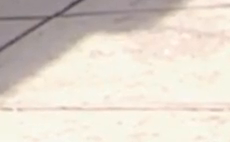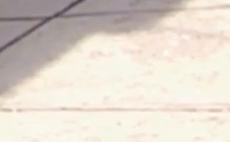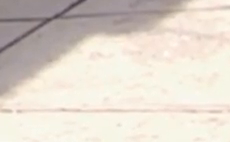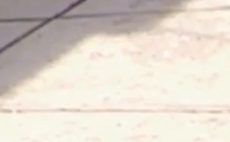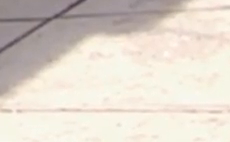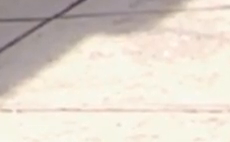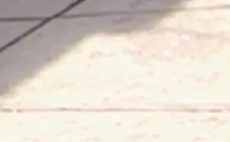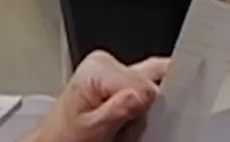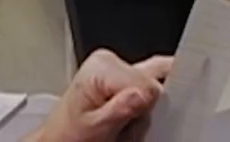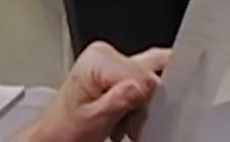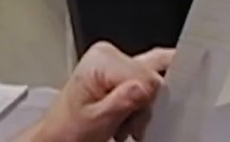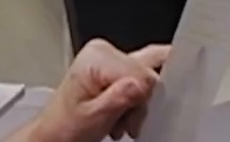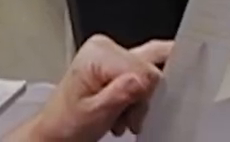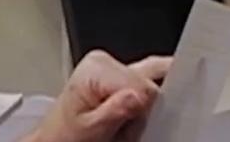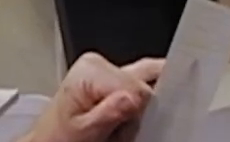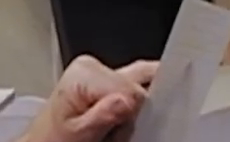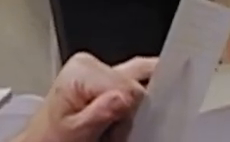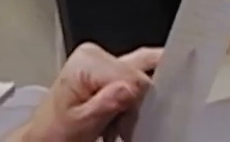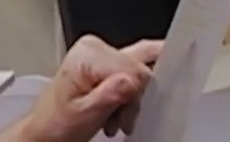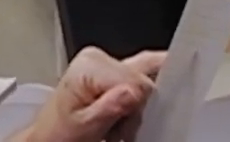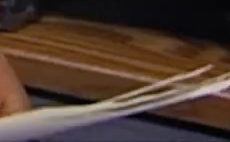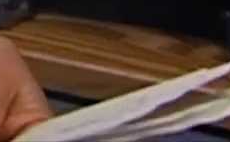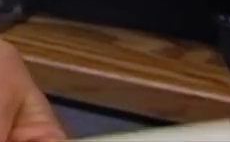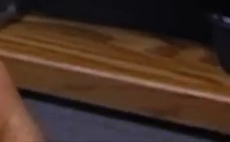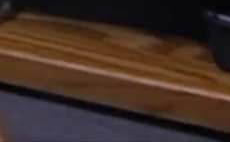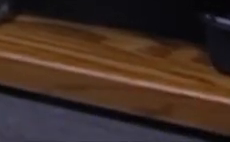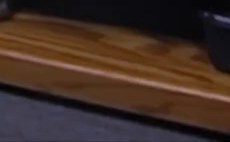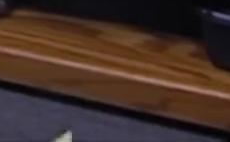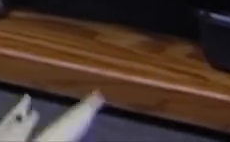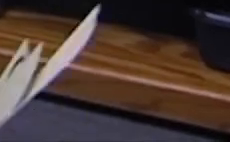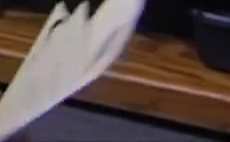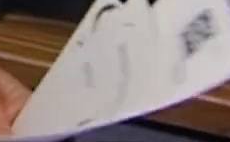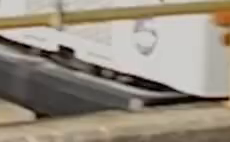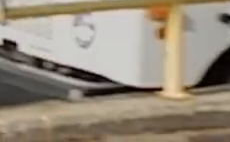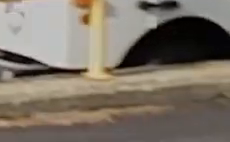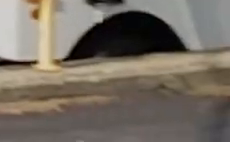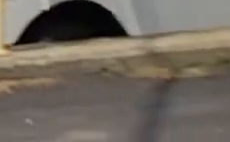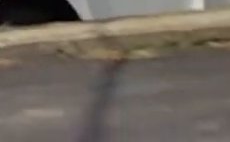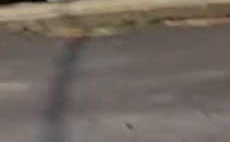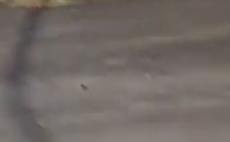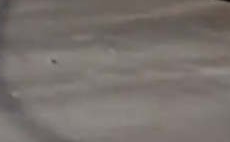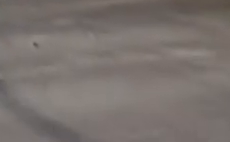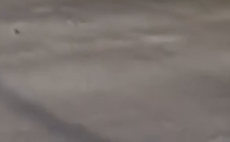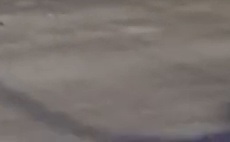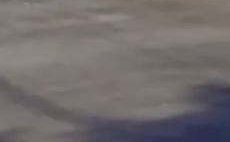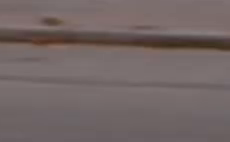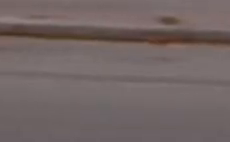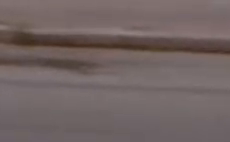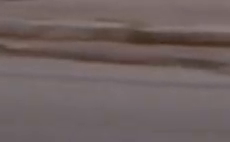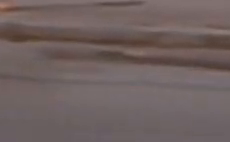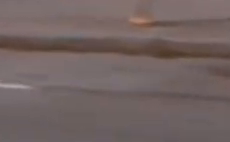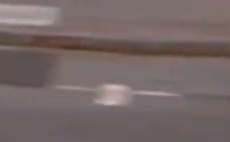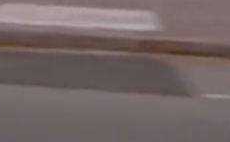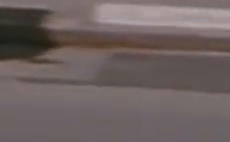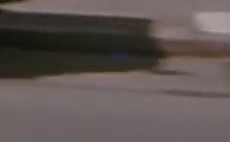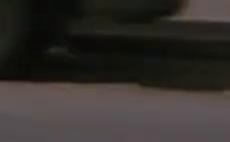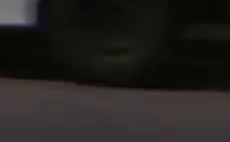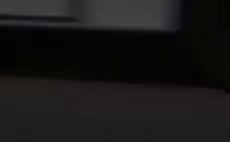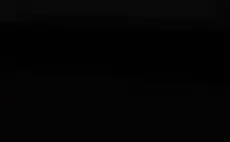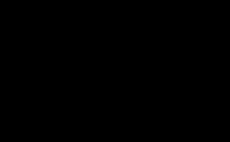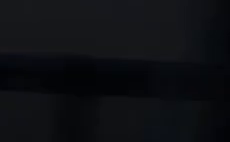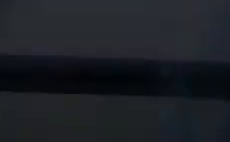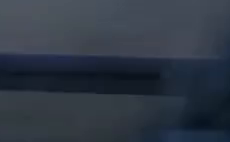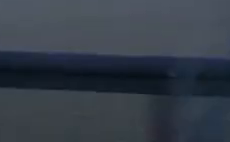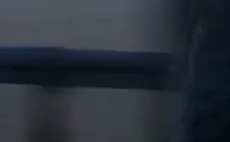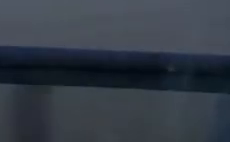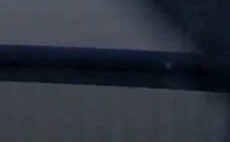years and watching what he went through to keep his job, I set out to uncover if what happened to him was happening everywhere.